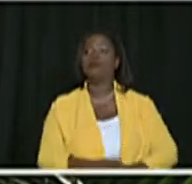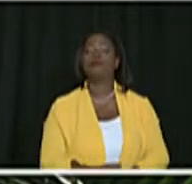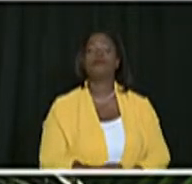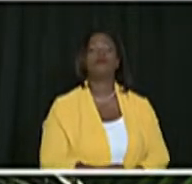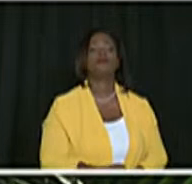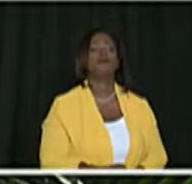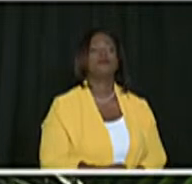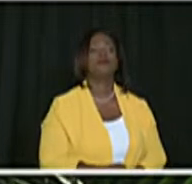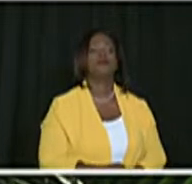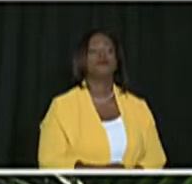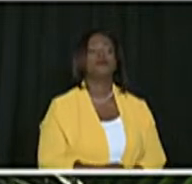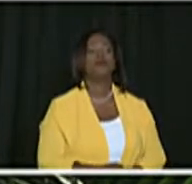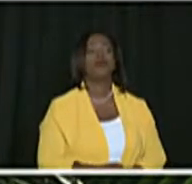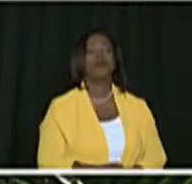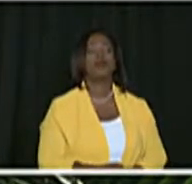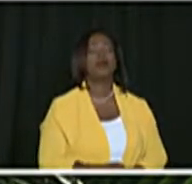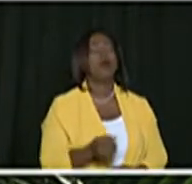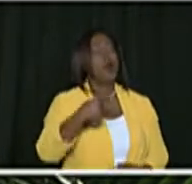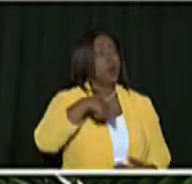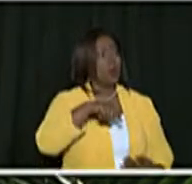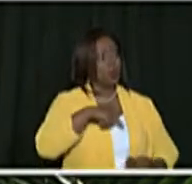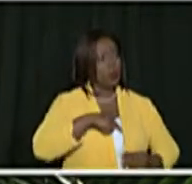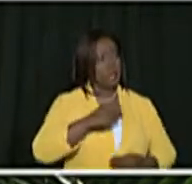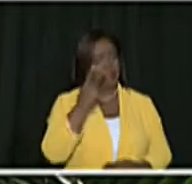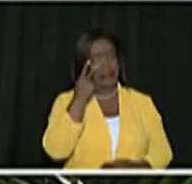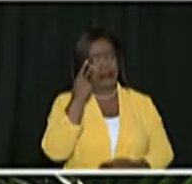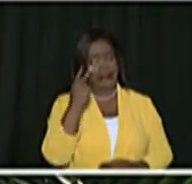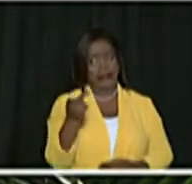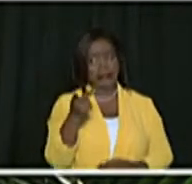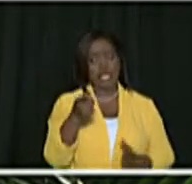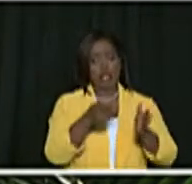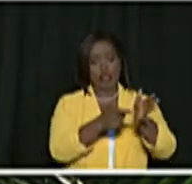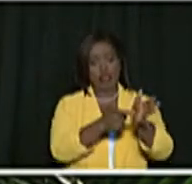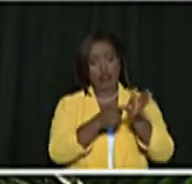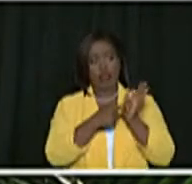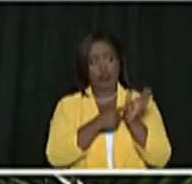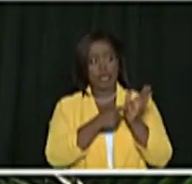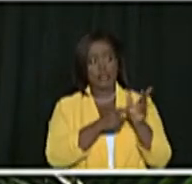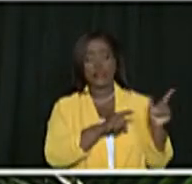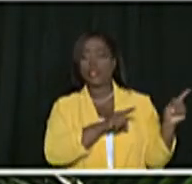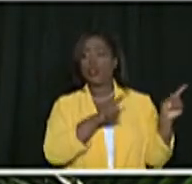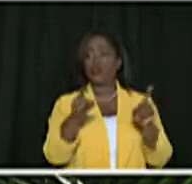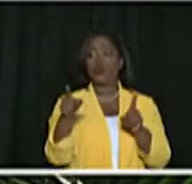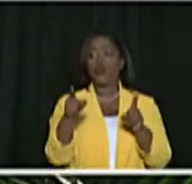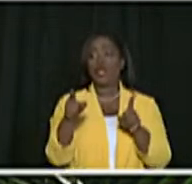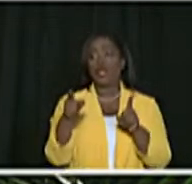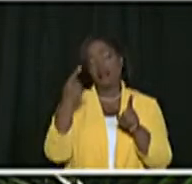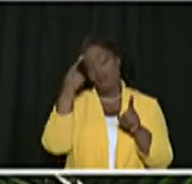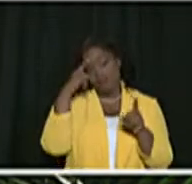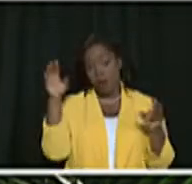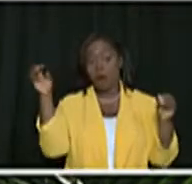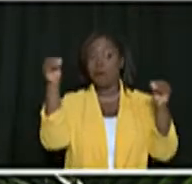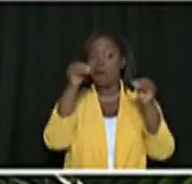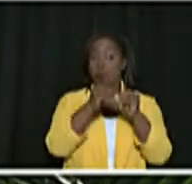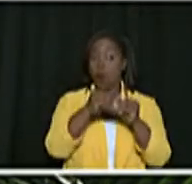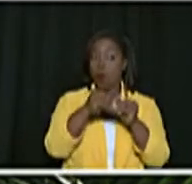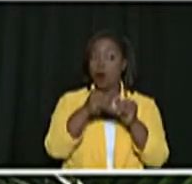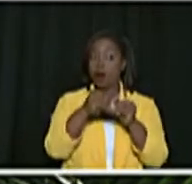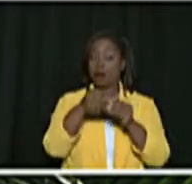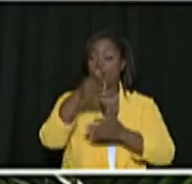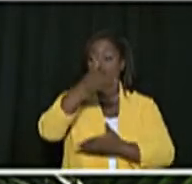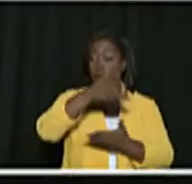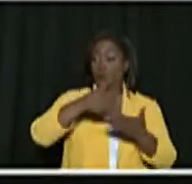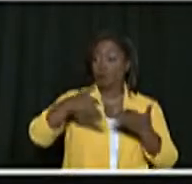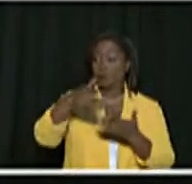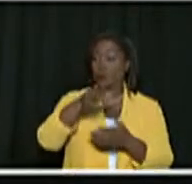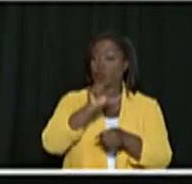we have seen the requests coming in from CPFSA to have more social workers. We have employed more social workers, that I indicated